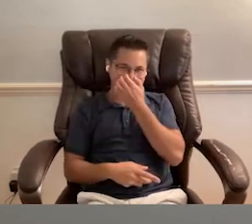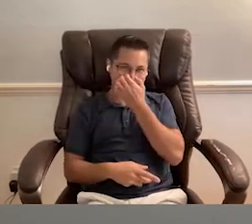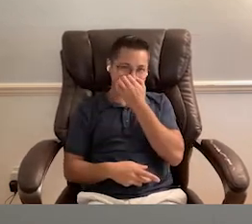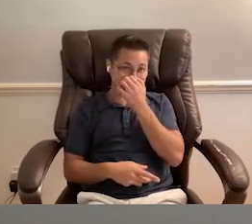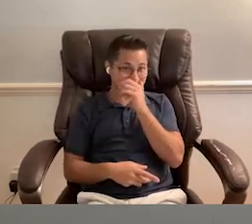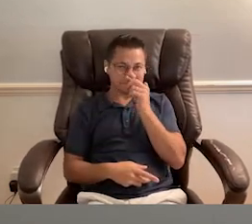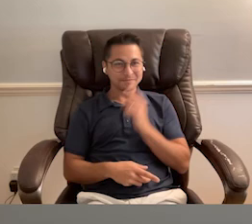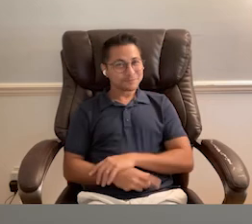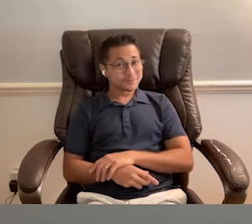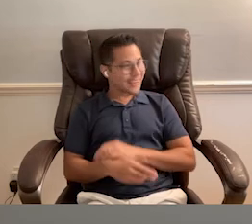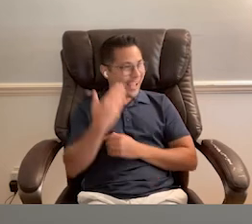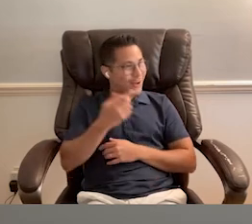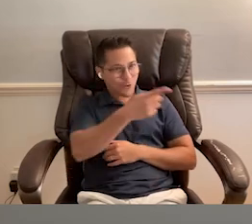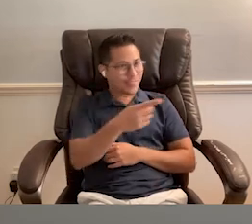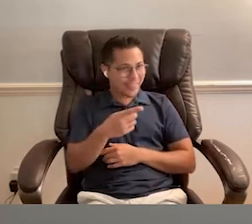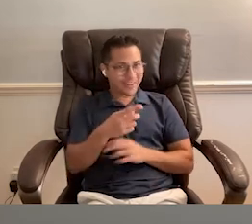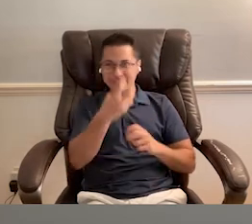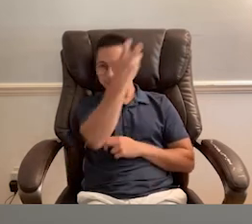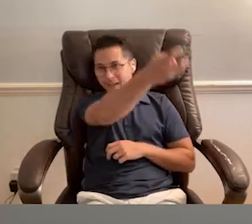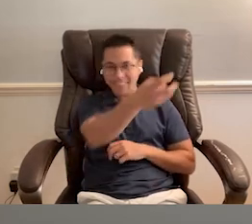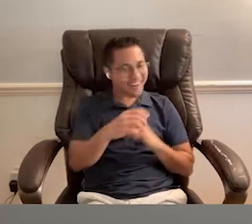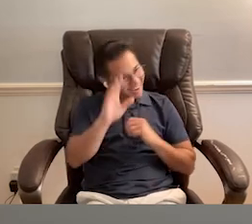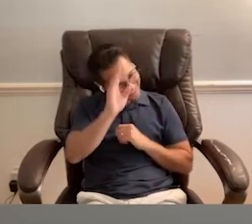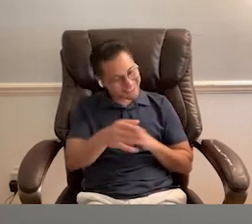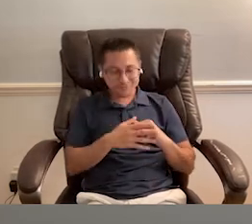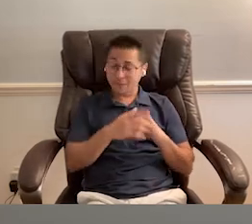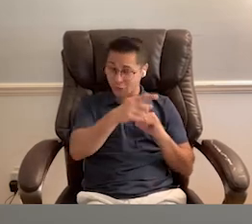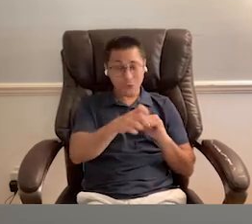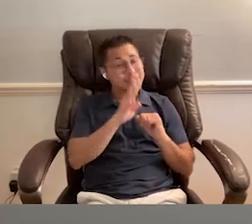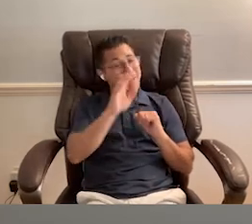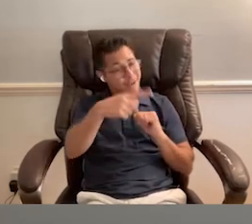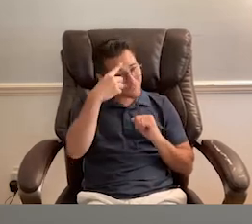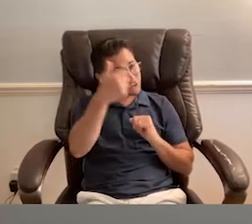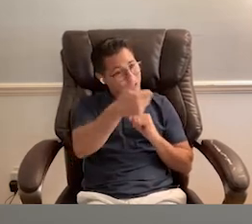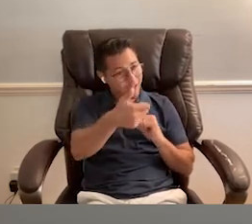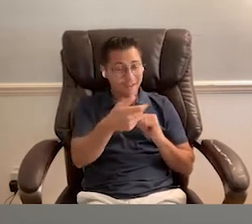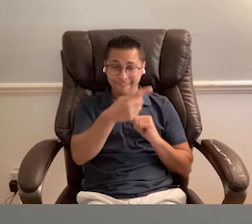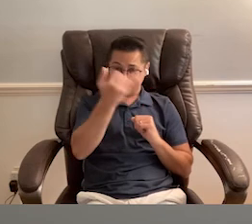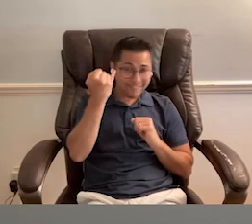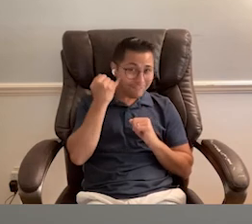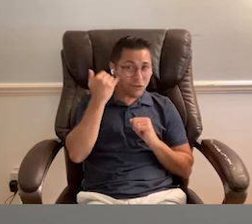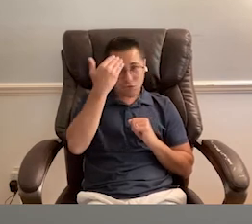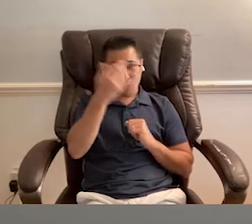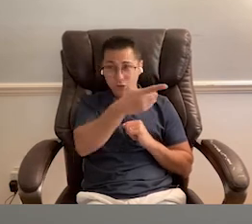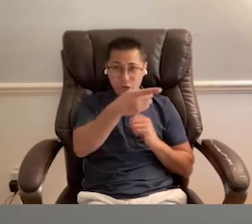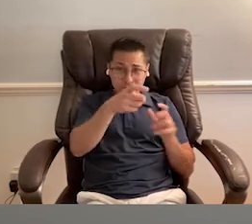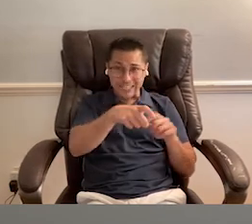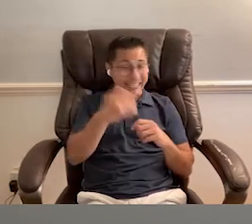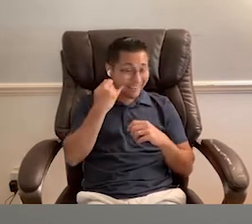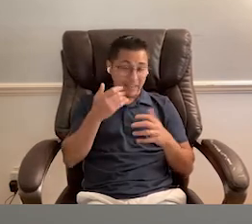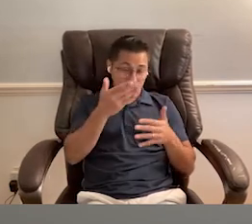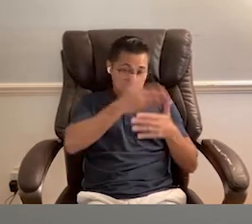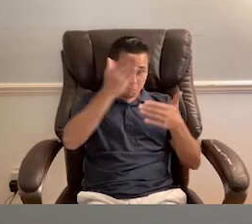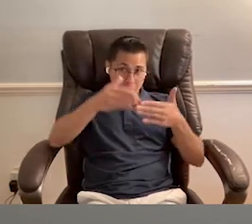Hey, there you are. Okay, I didn't know he was back there. So you can speak up for yourself, and you know what you need. So if he does all what